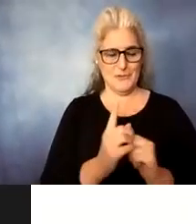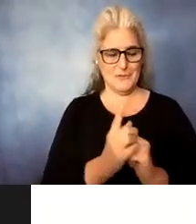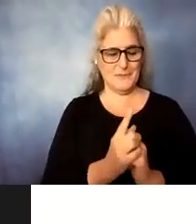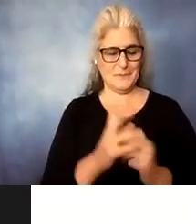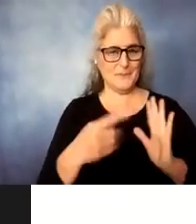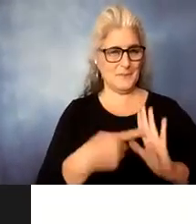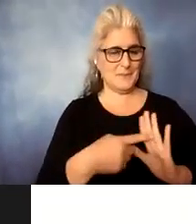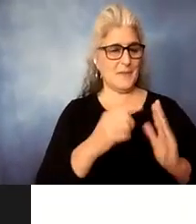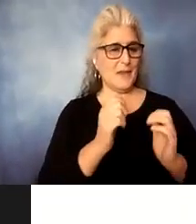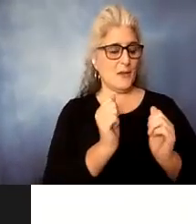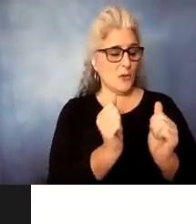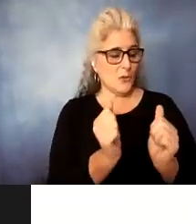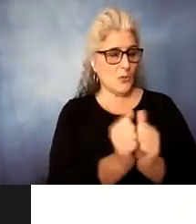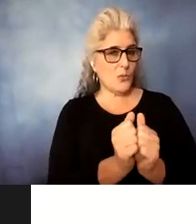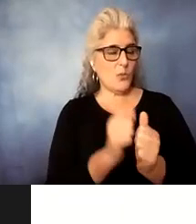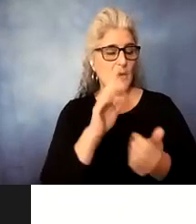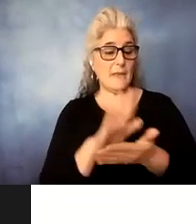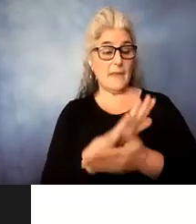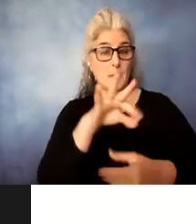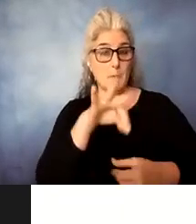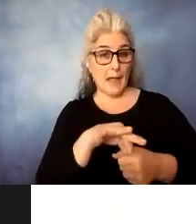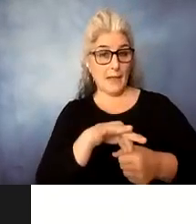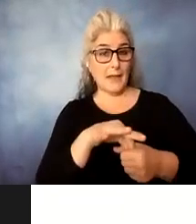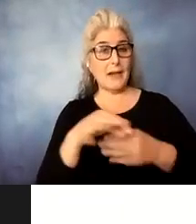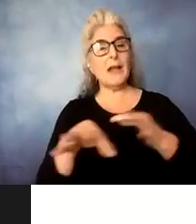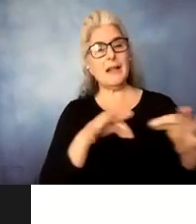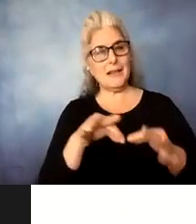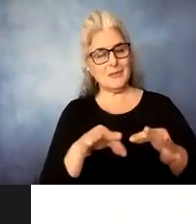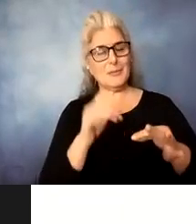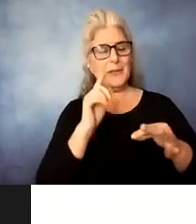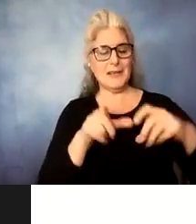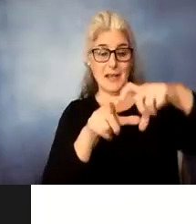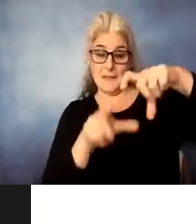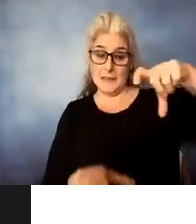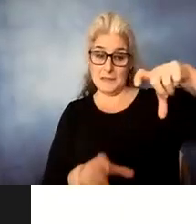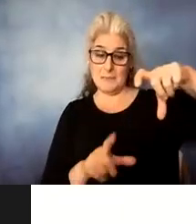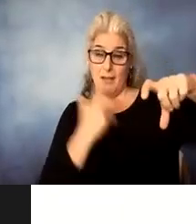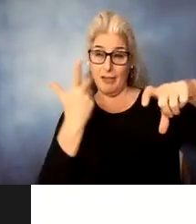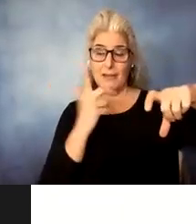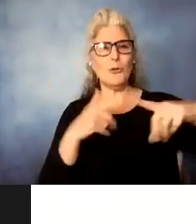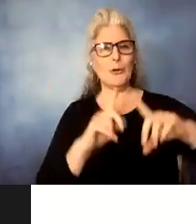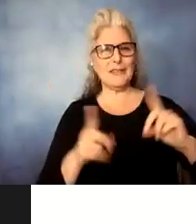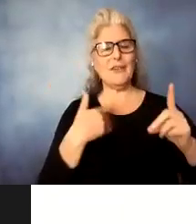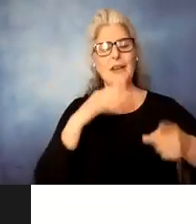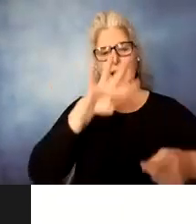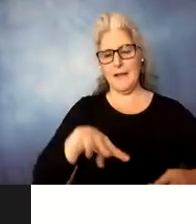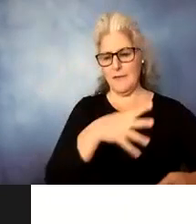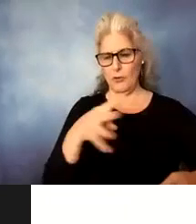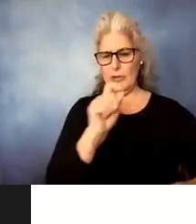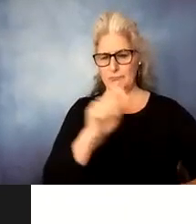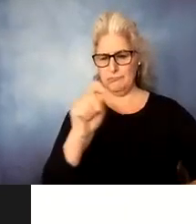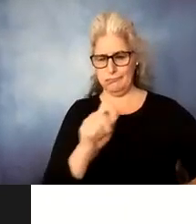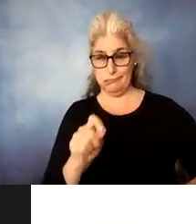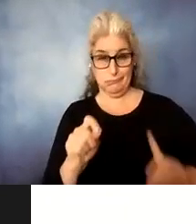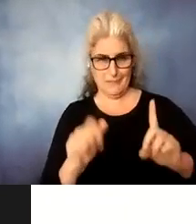voters with their ballot, explaining, you know, that this ballot looks a little different. There's a grid here, and that